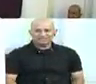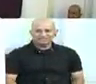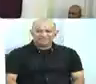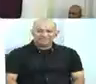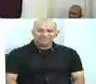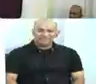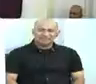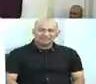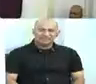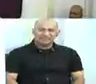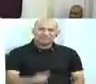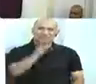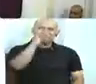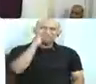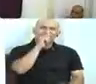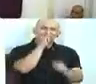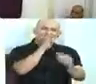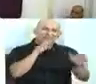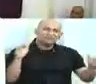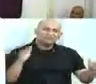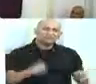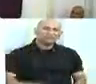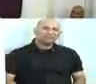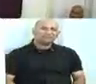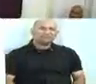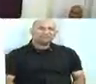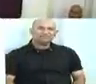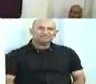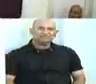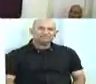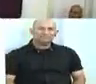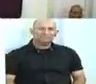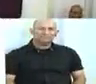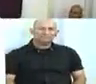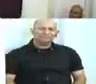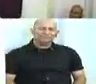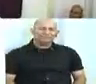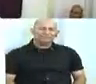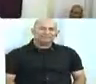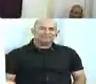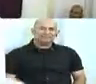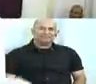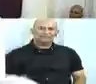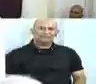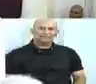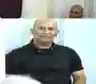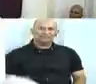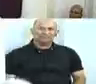Thank you.